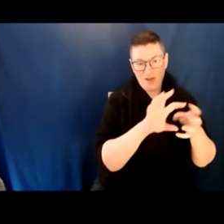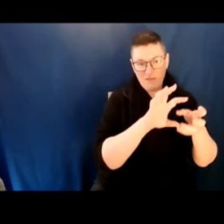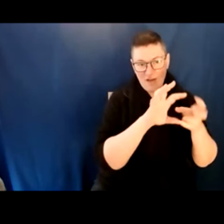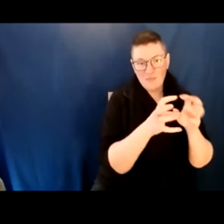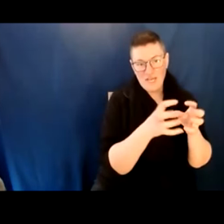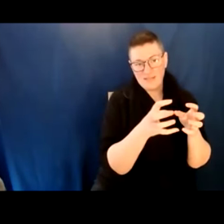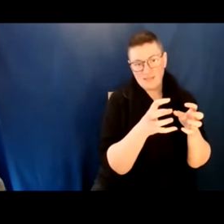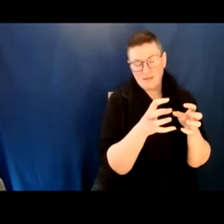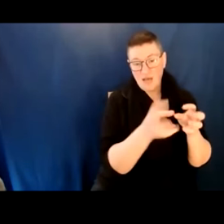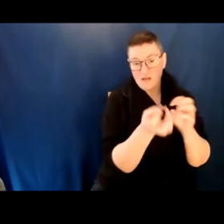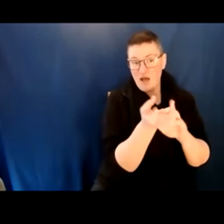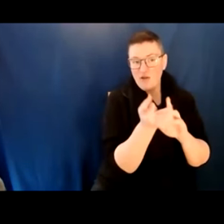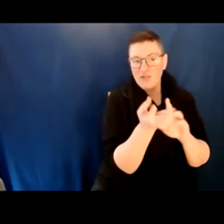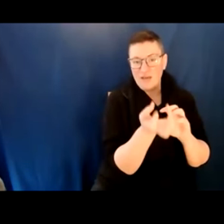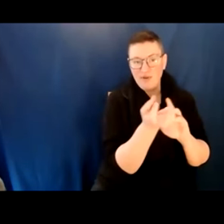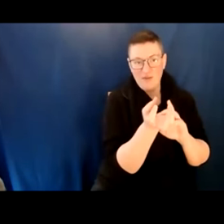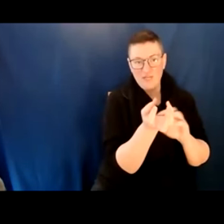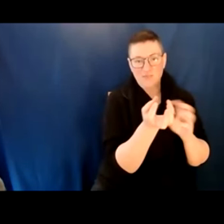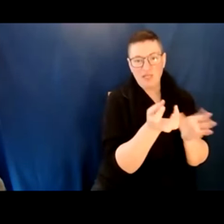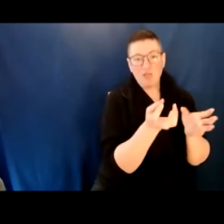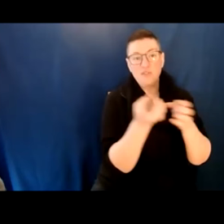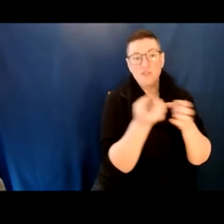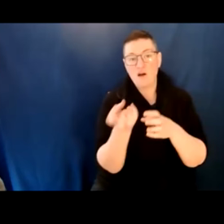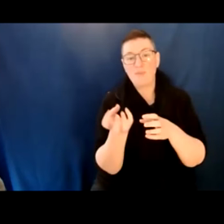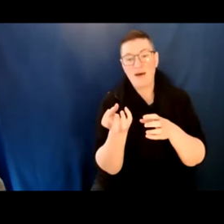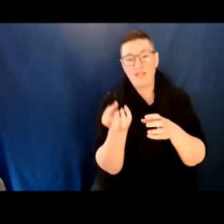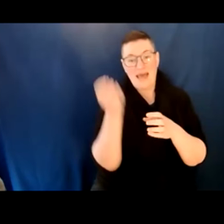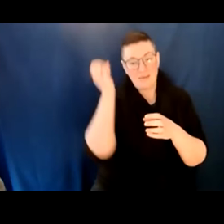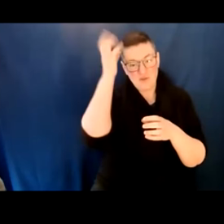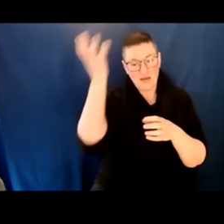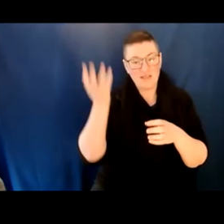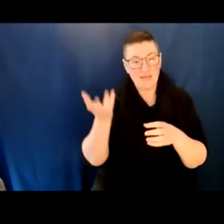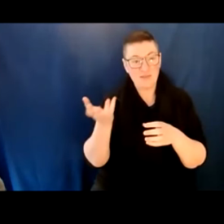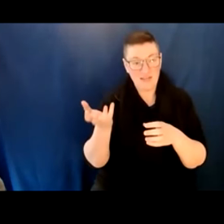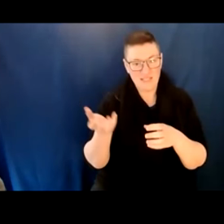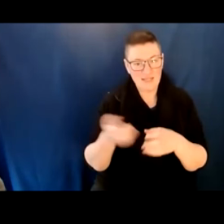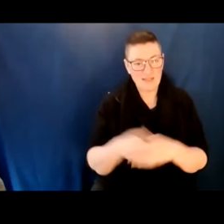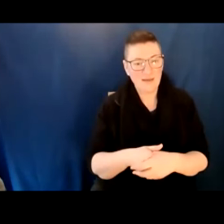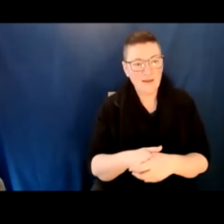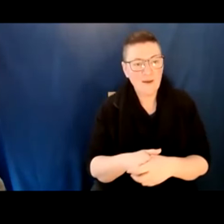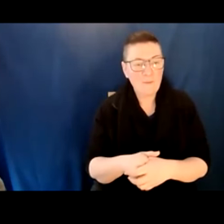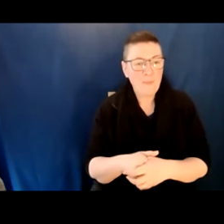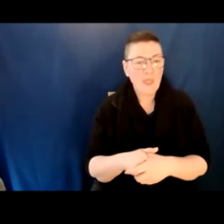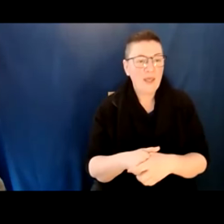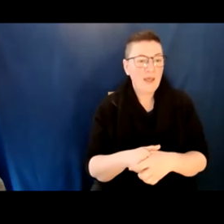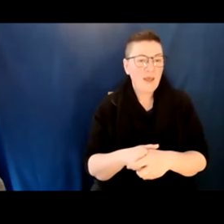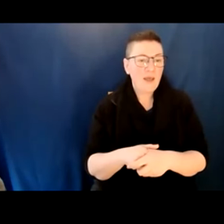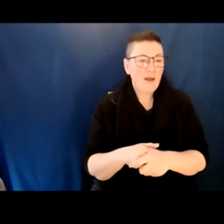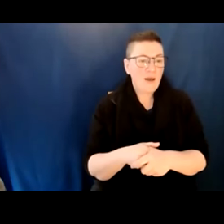concept of objects, the concrete topic of objects being used to talk about the abstract concept of ideas.